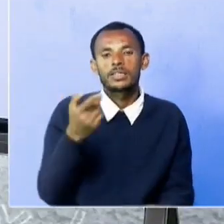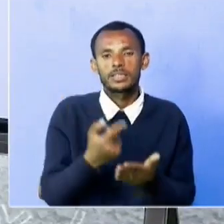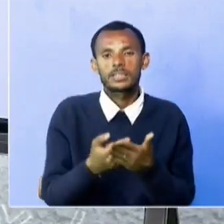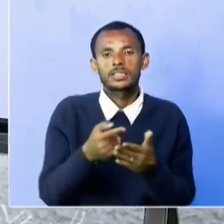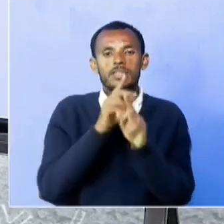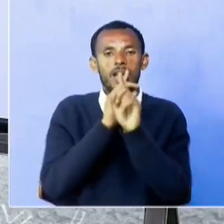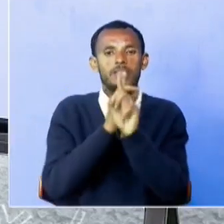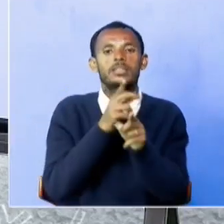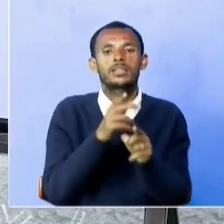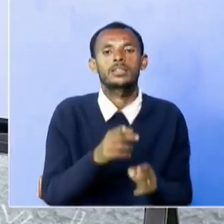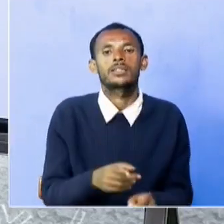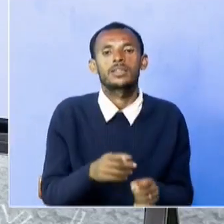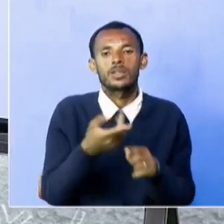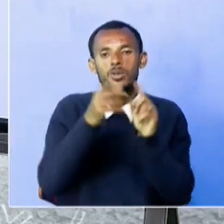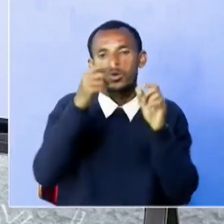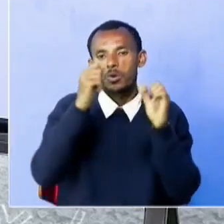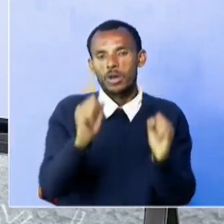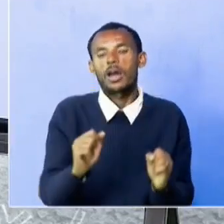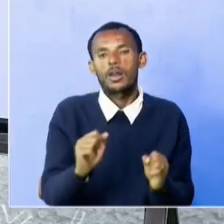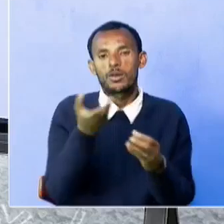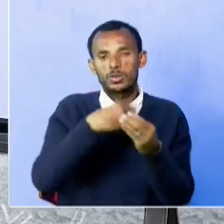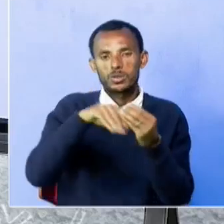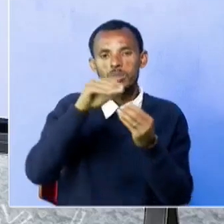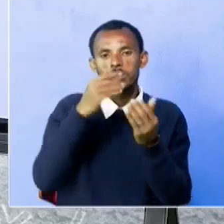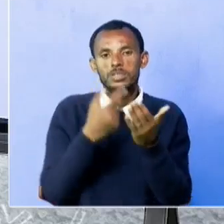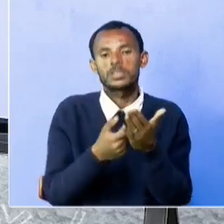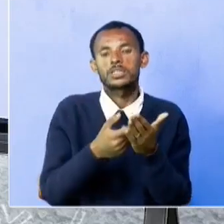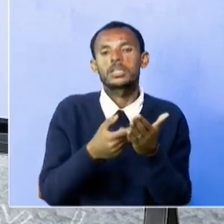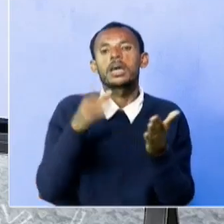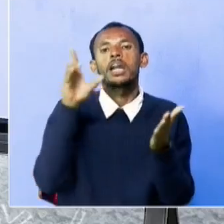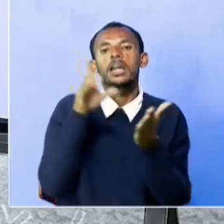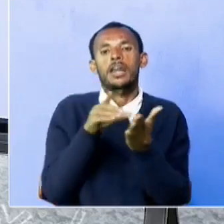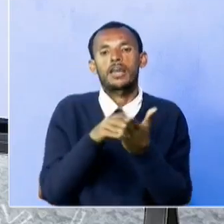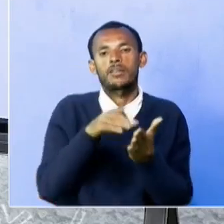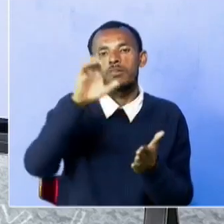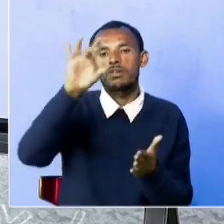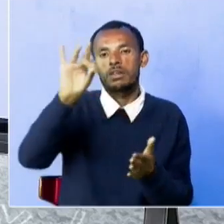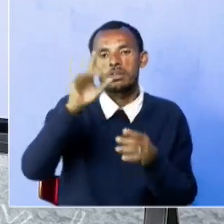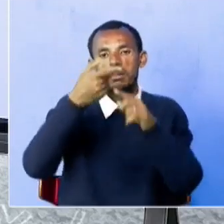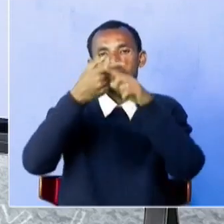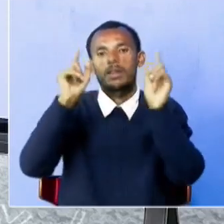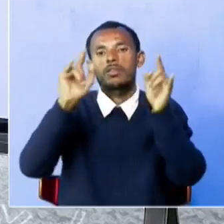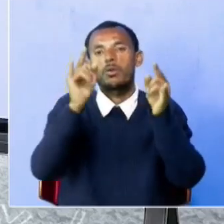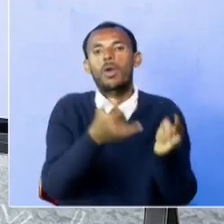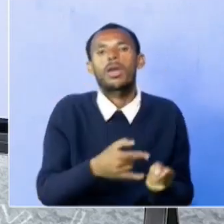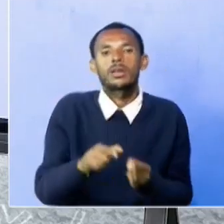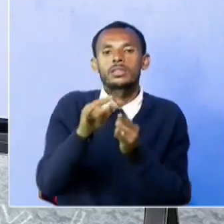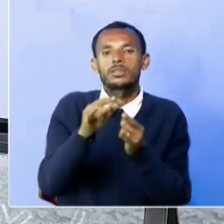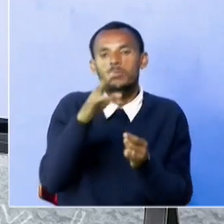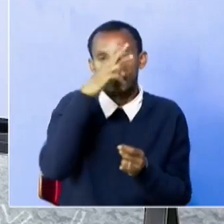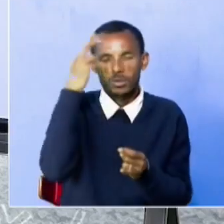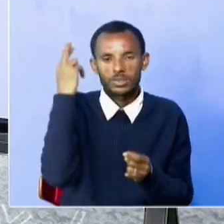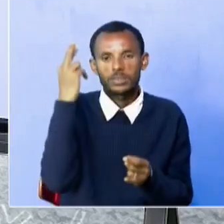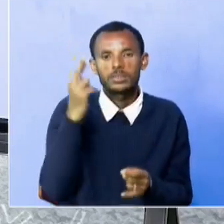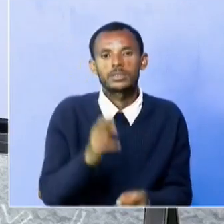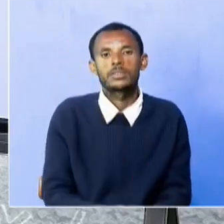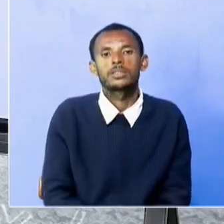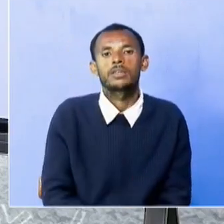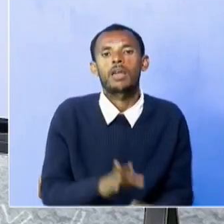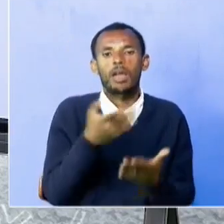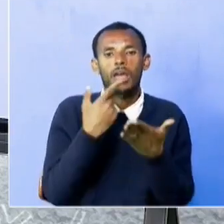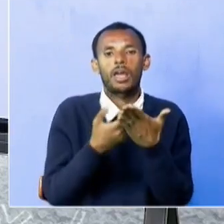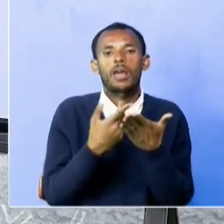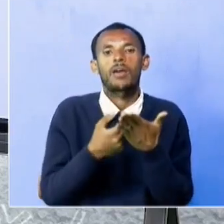the answer, but you can also rewrite this square root of 48 in a different ways, because